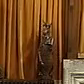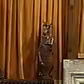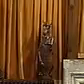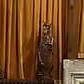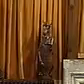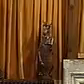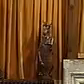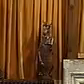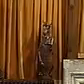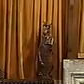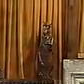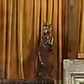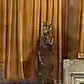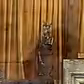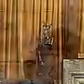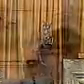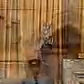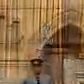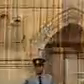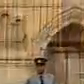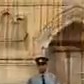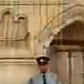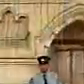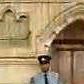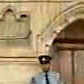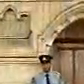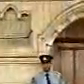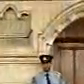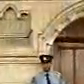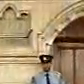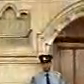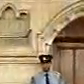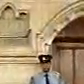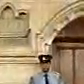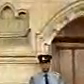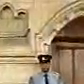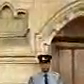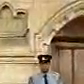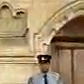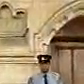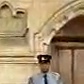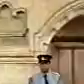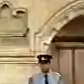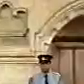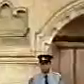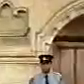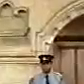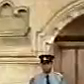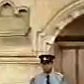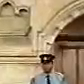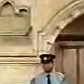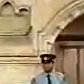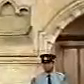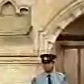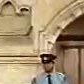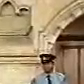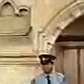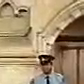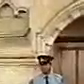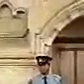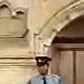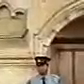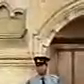Carol Saviston, Michael Wilcox, Micheline Beauchemin, Lois Etherington